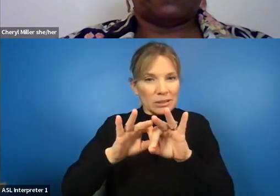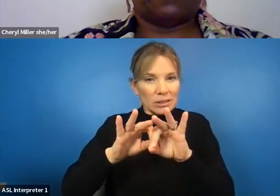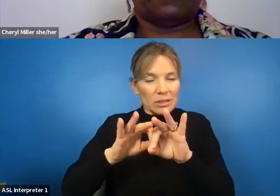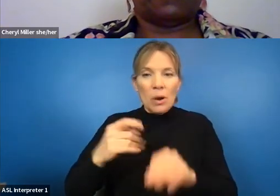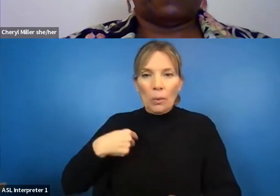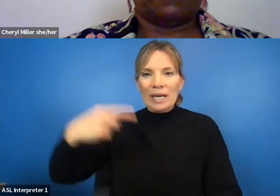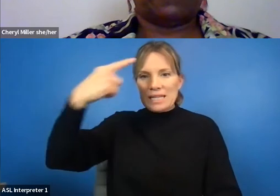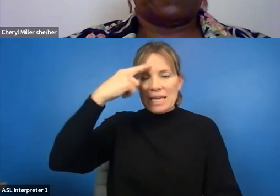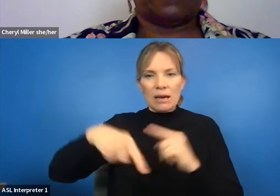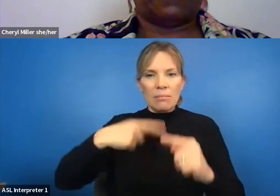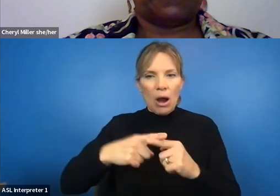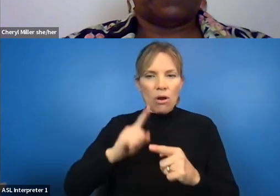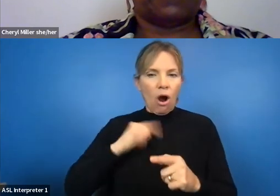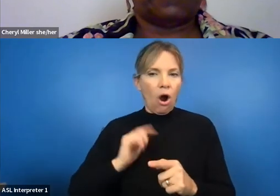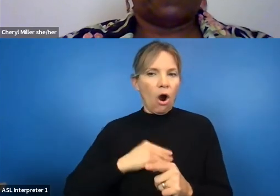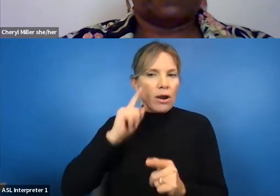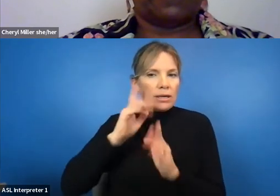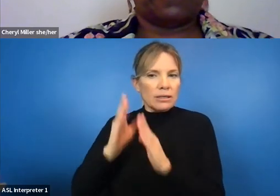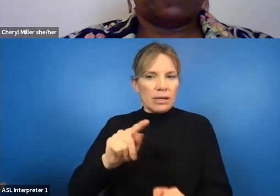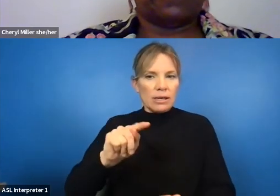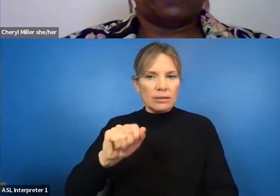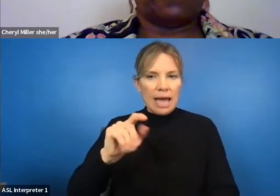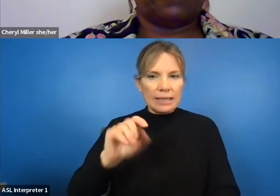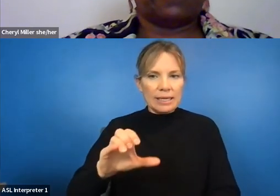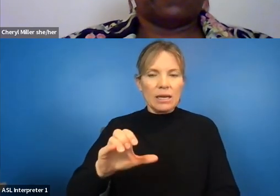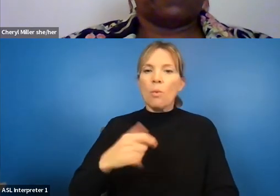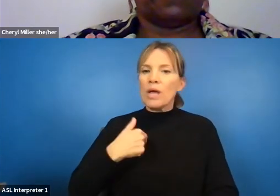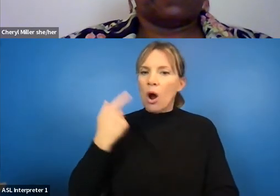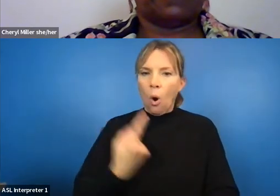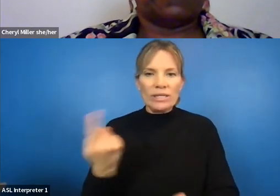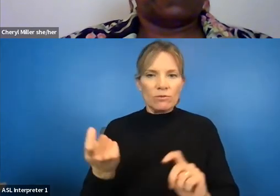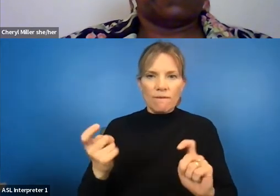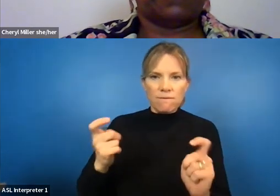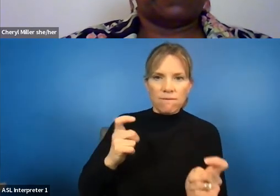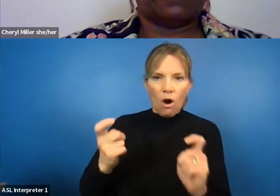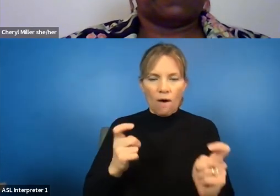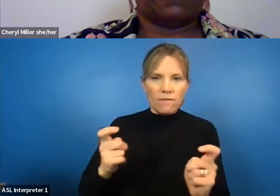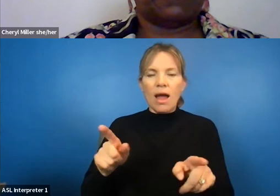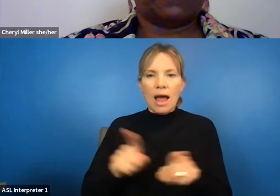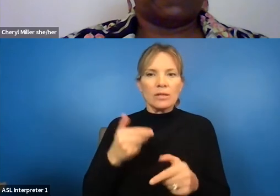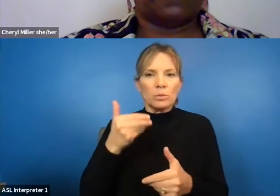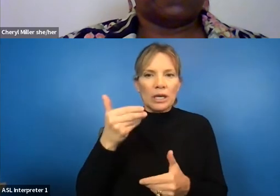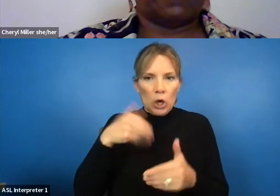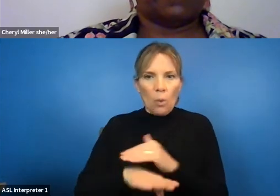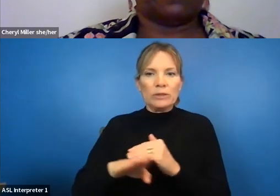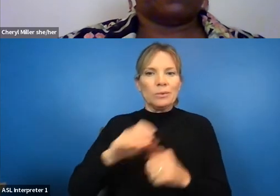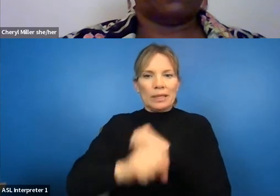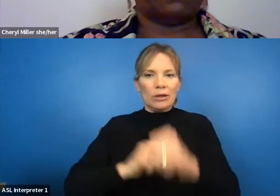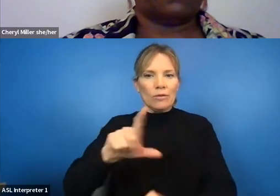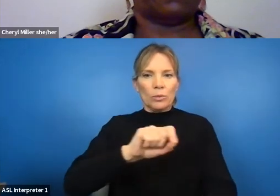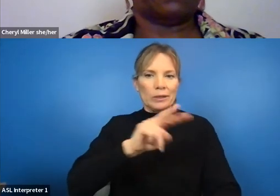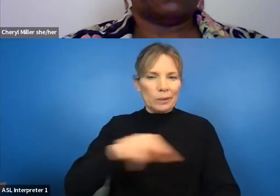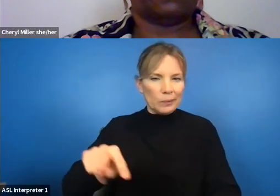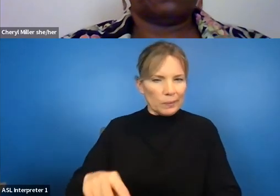we think about our tactics as always evolving as we head into 2022.